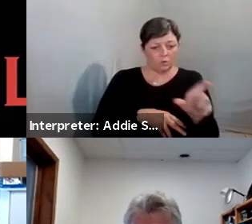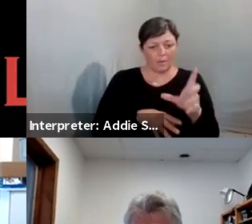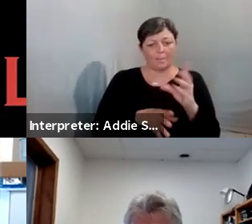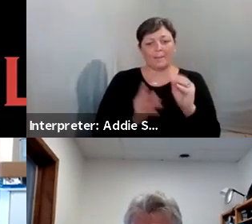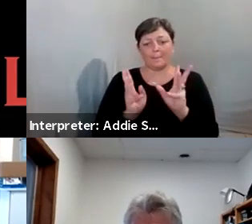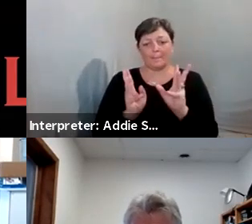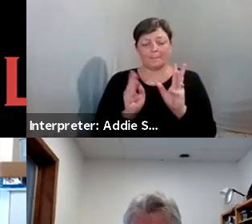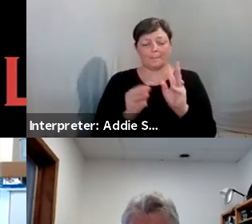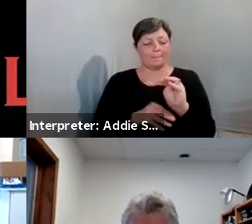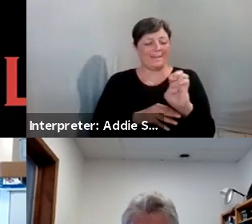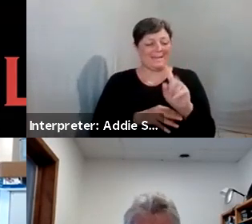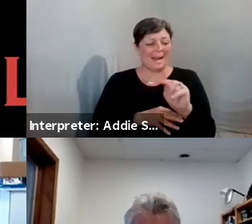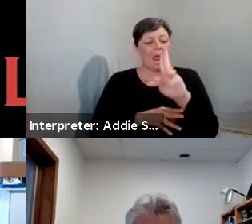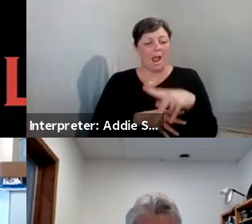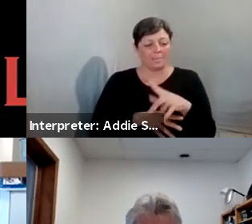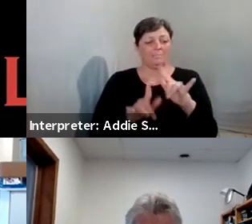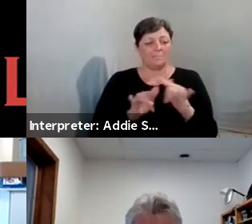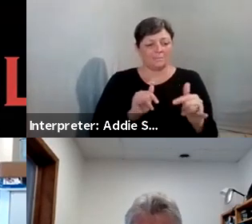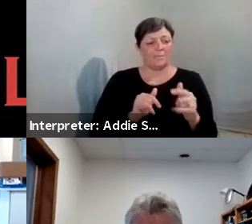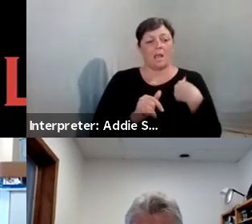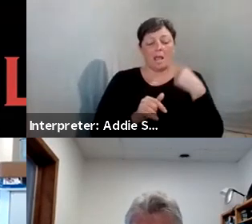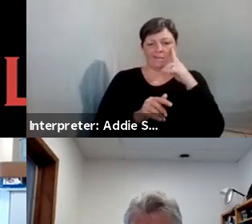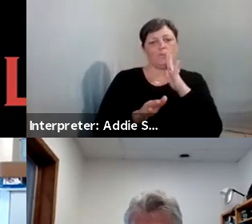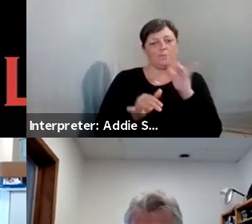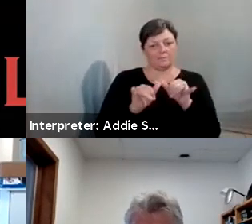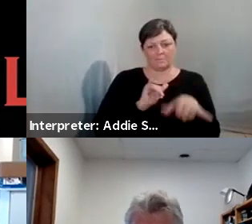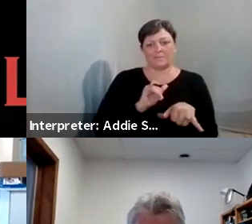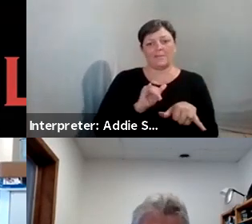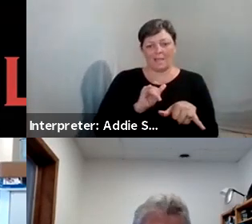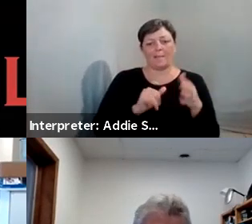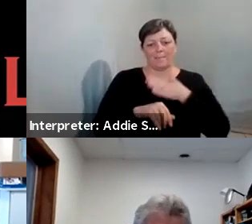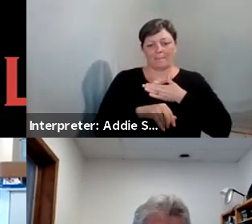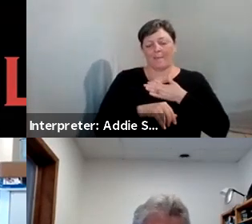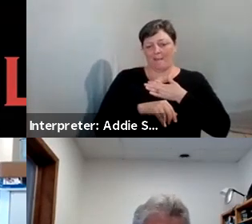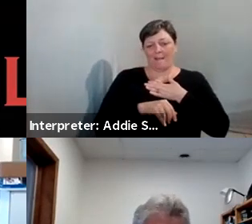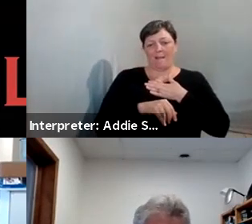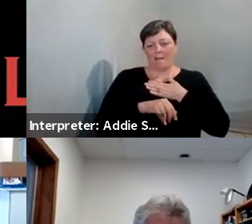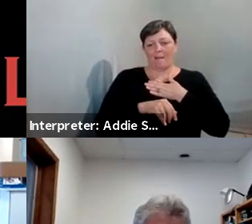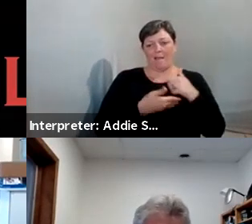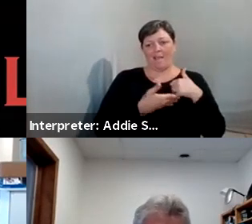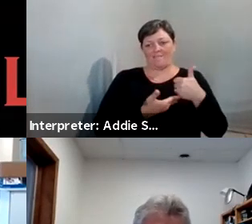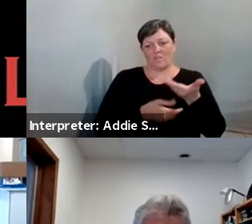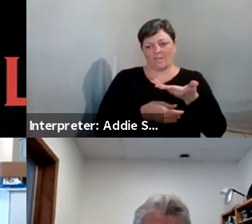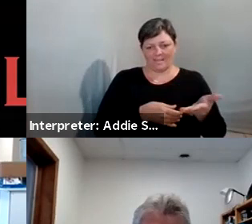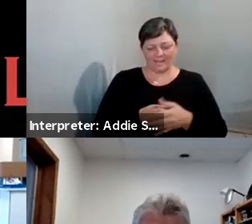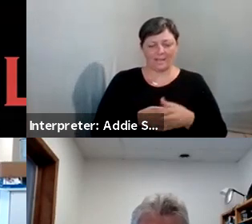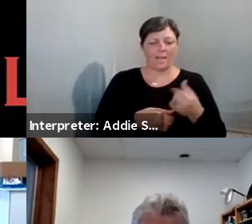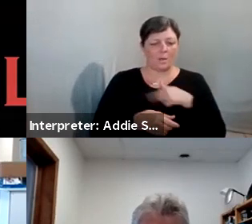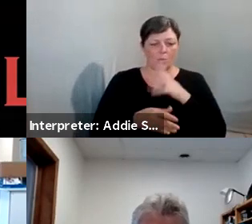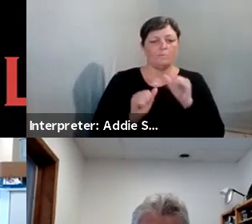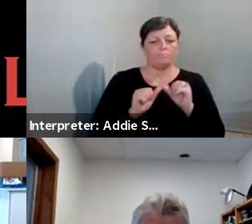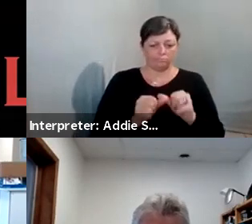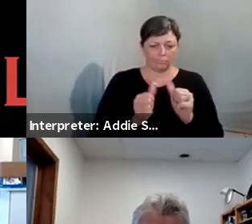all that, I think that's going to stay in my bag of helpful things. And we will continue with